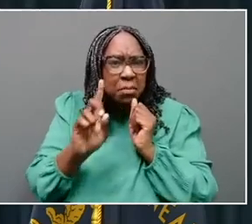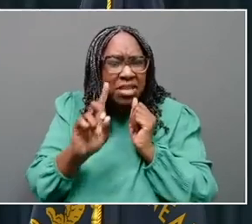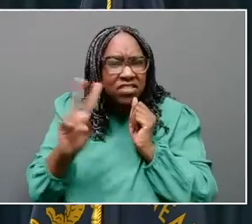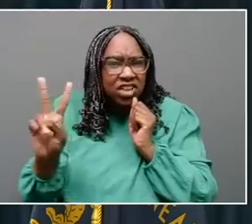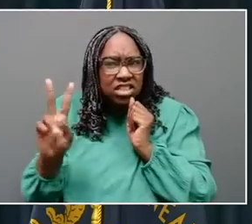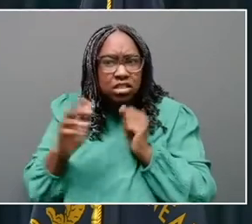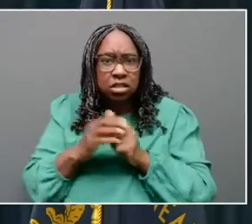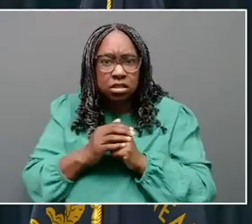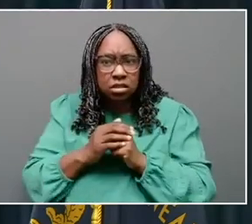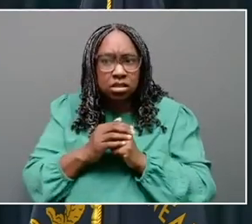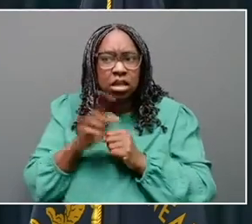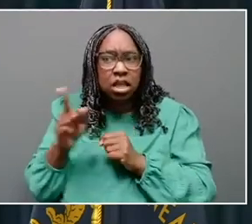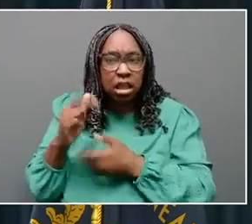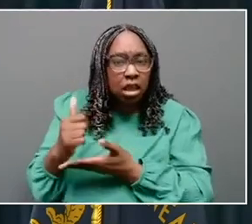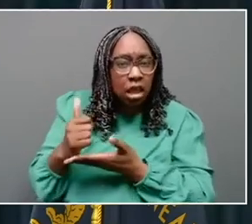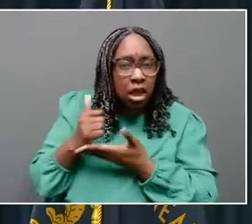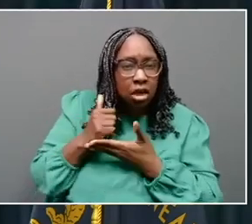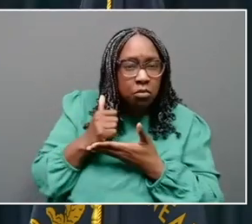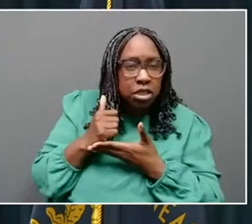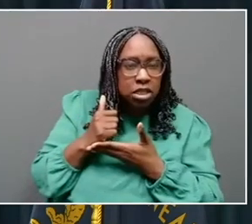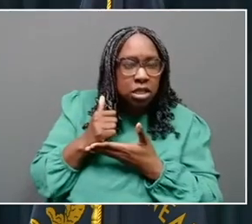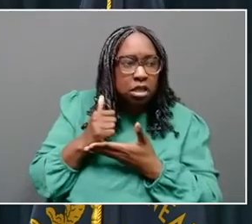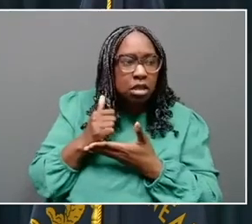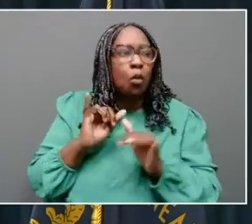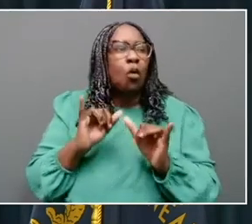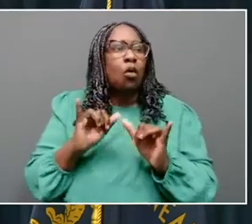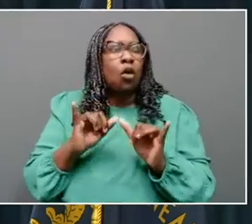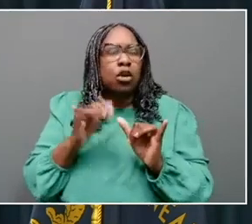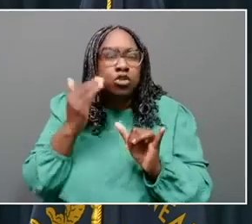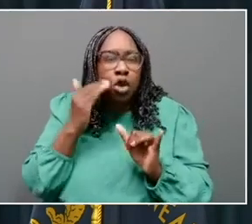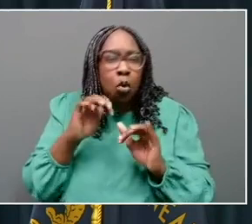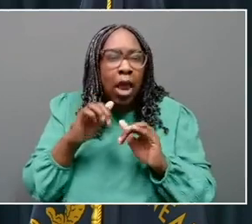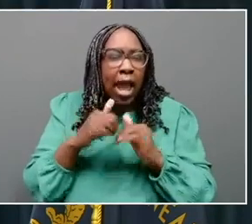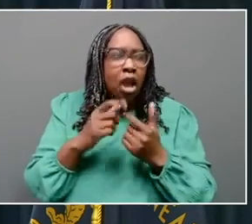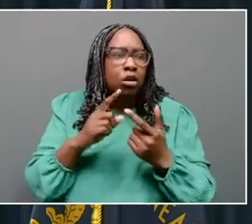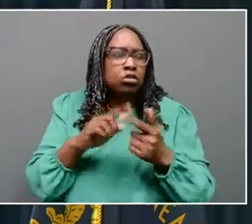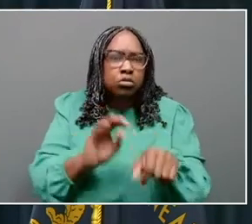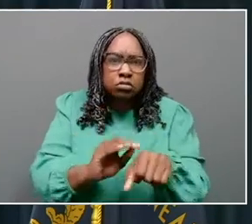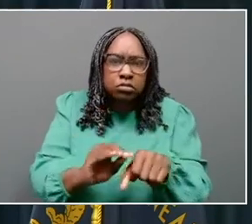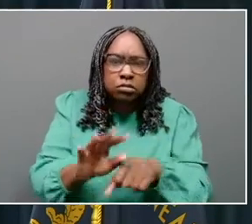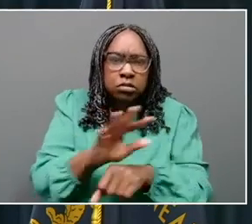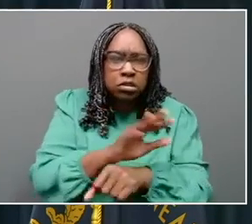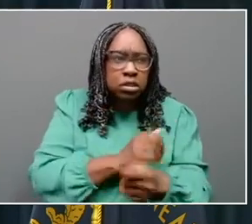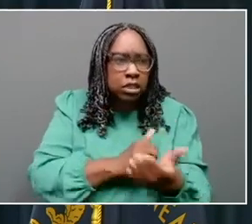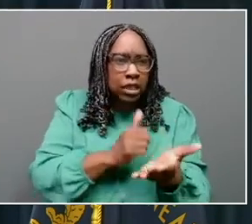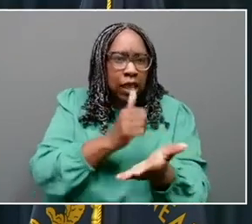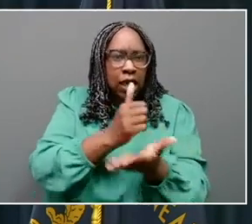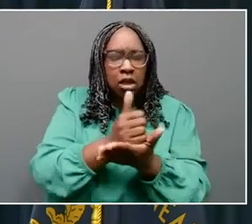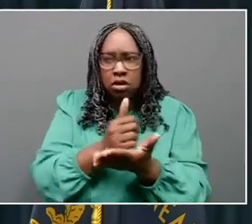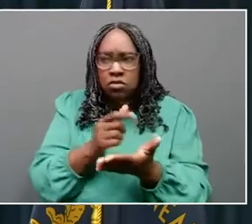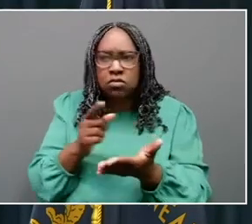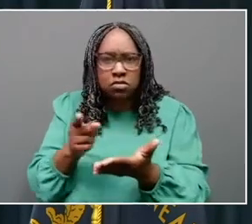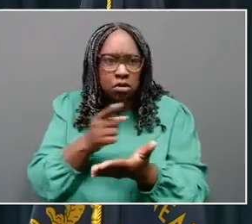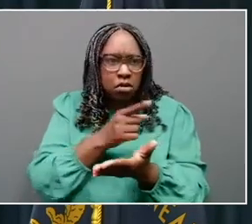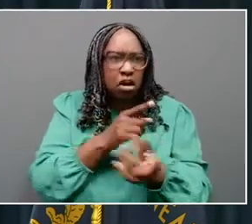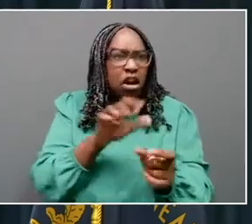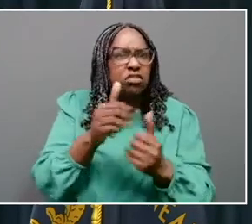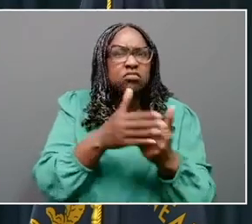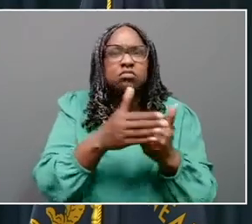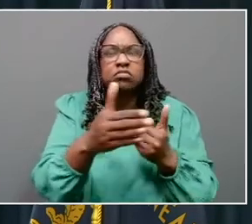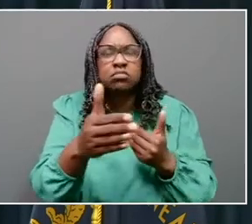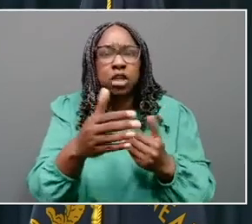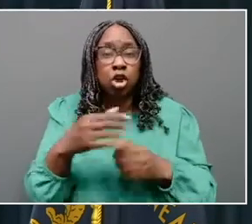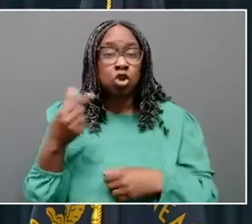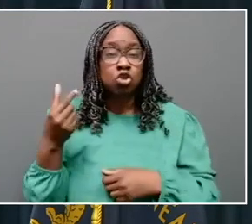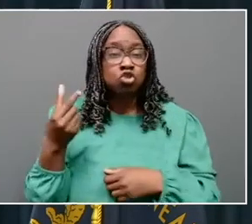do it in a trauma-informed way, and then to provide services to other people that are going through what they had been through. We launched Green Dot, a violence prevention